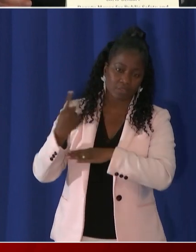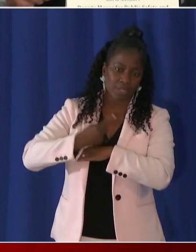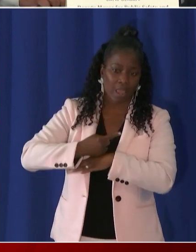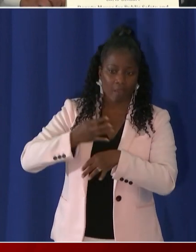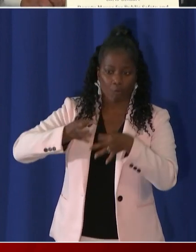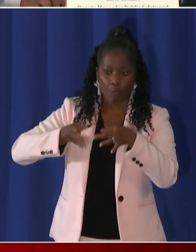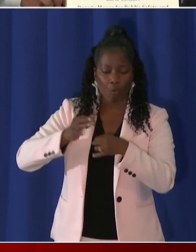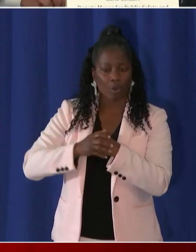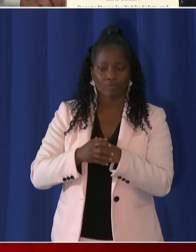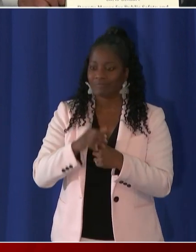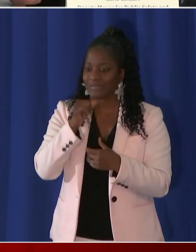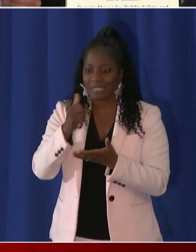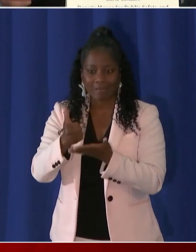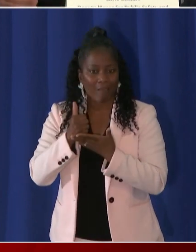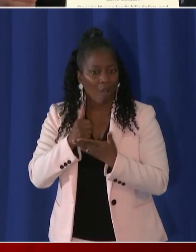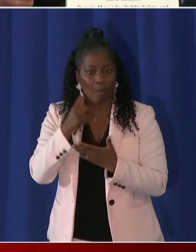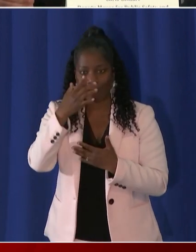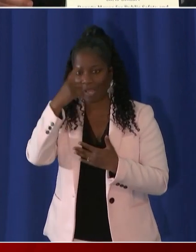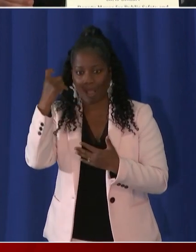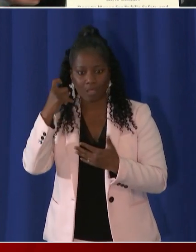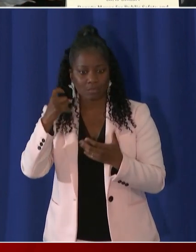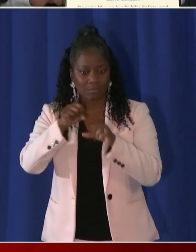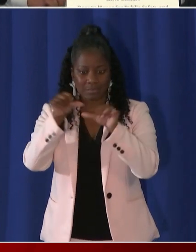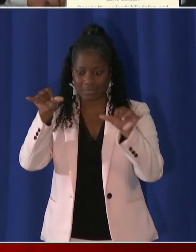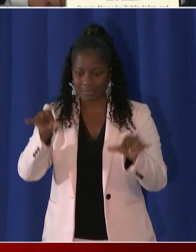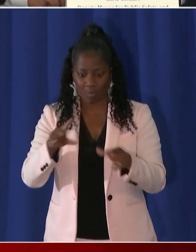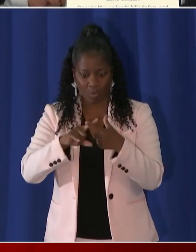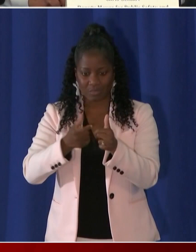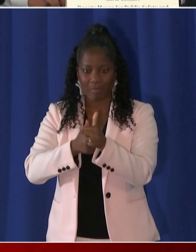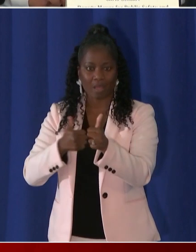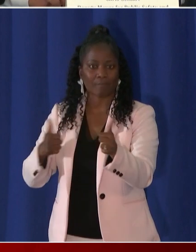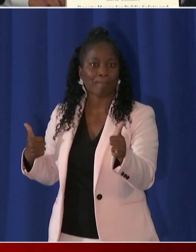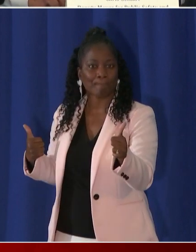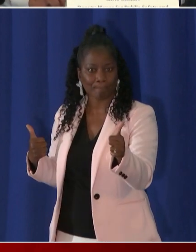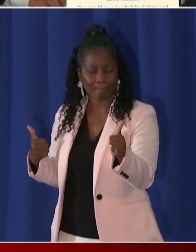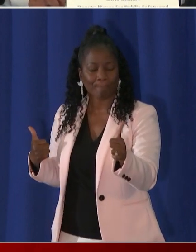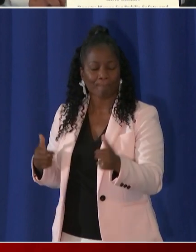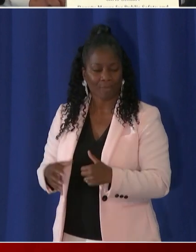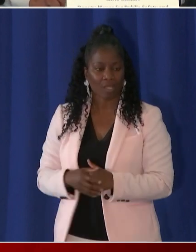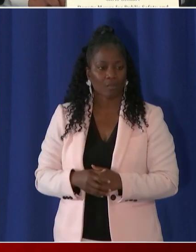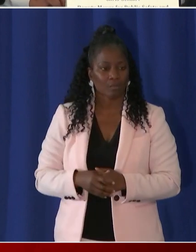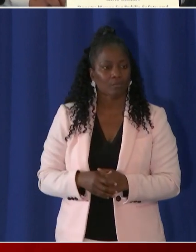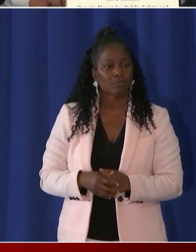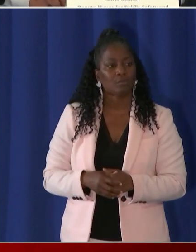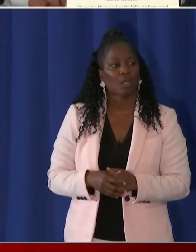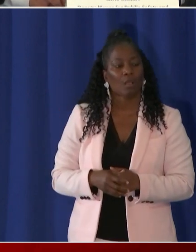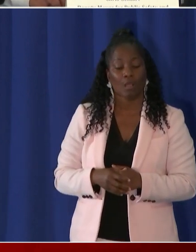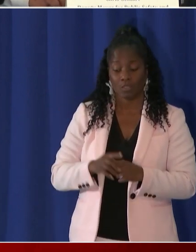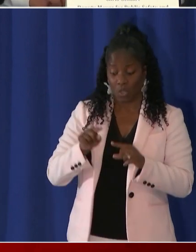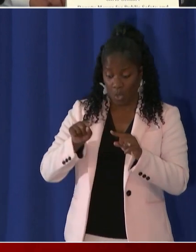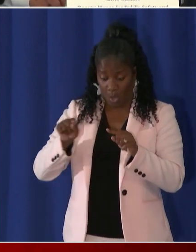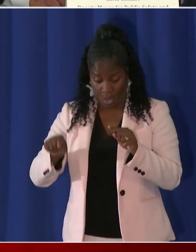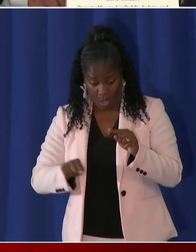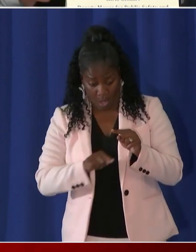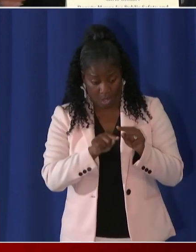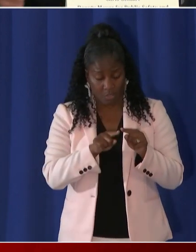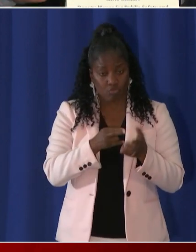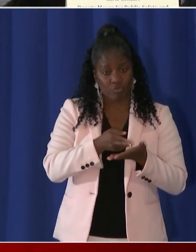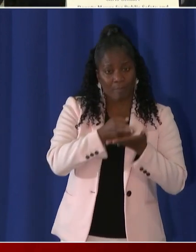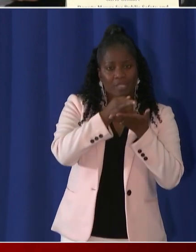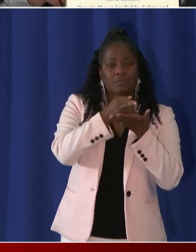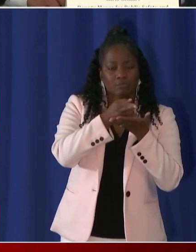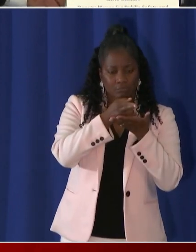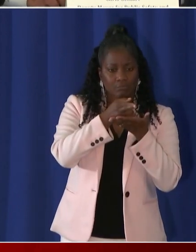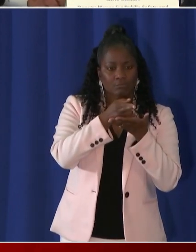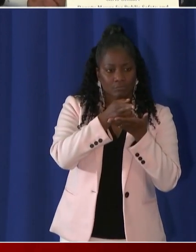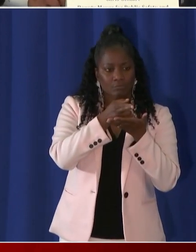didn't get held because we have a system that is backed up right now. And then onto our rehabilitation side, and this